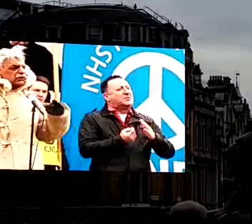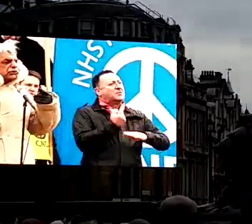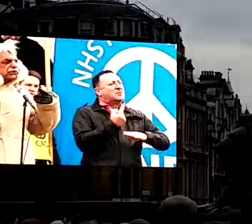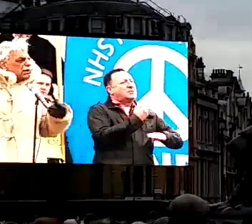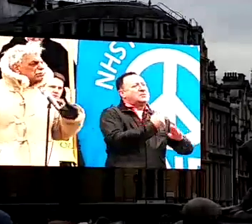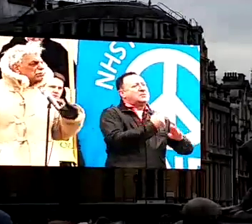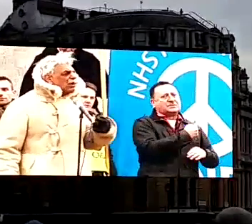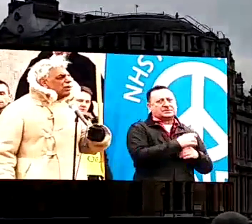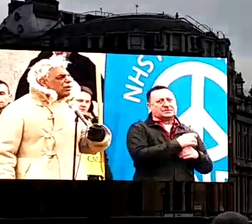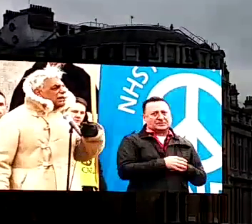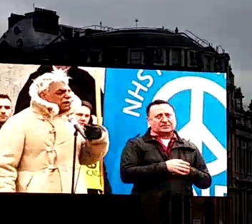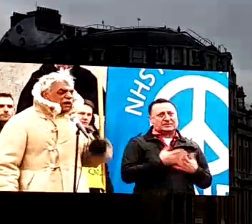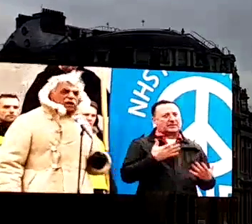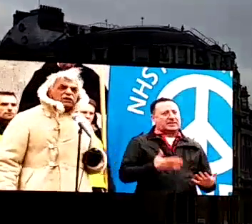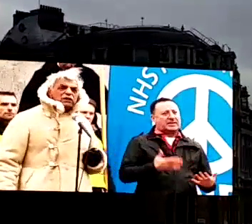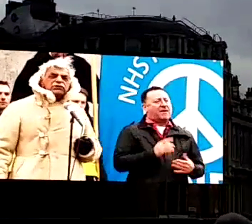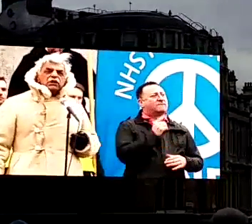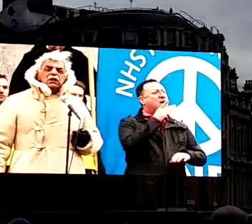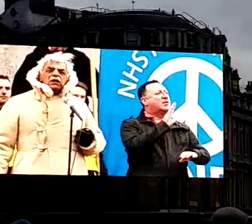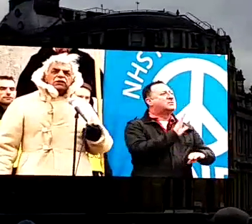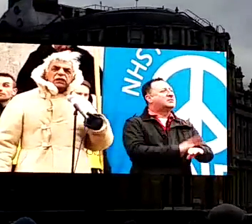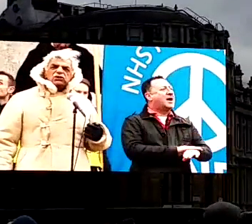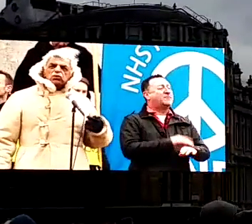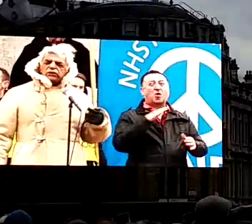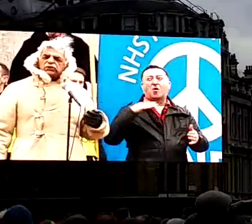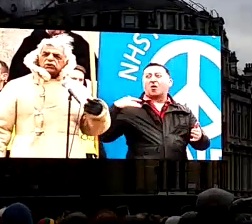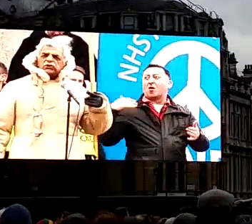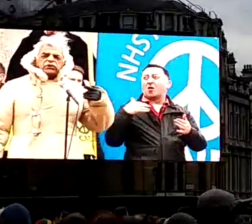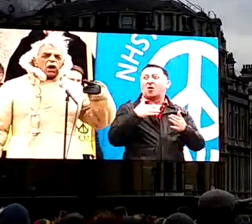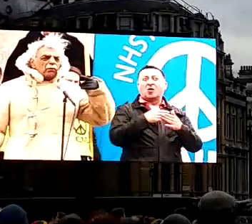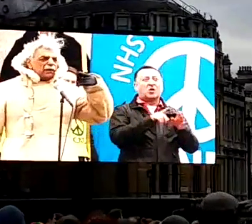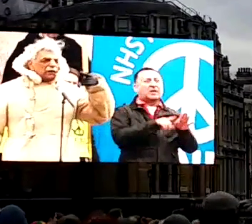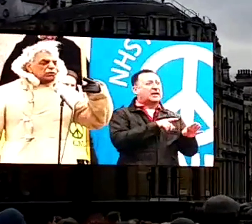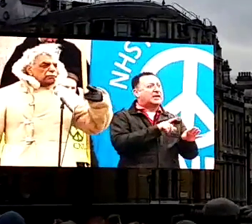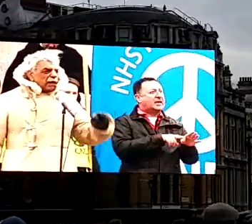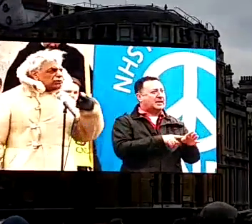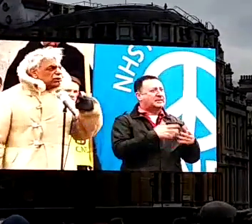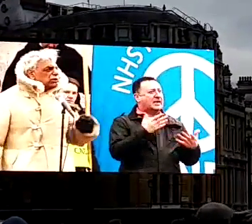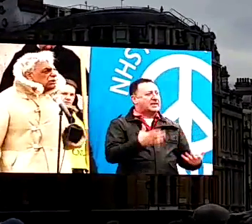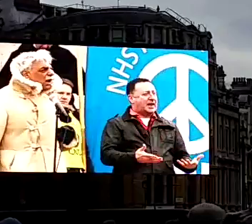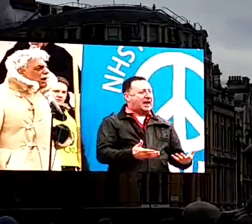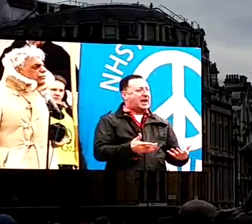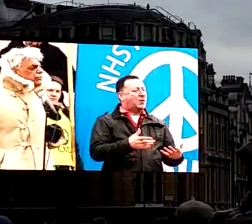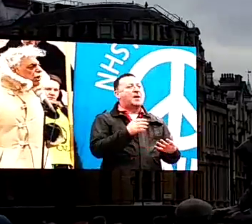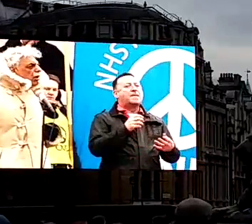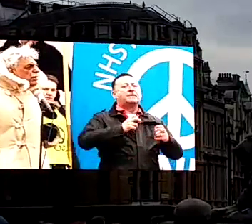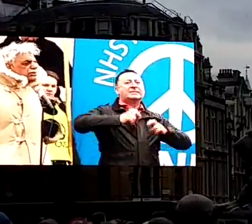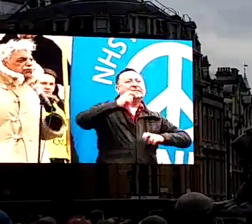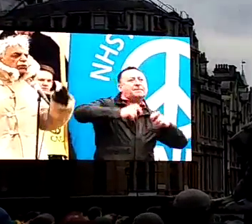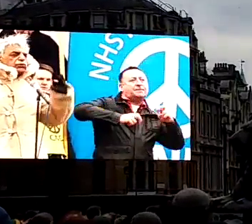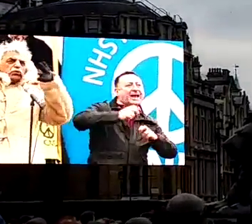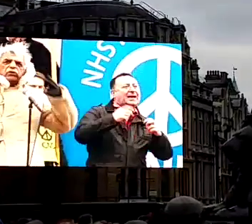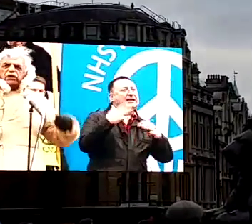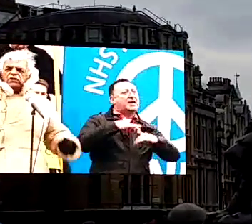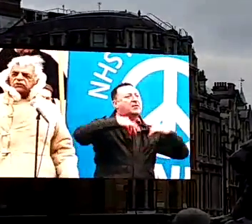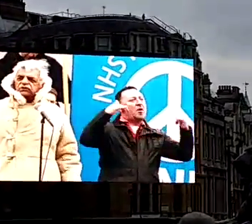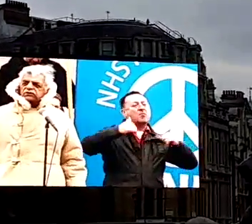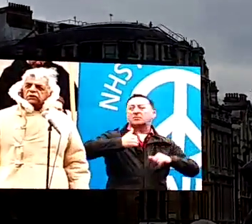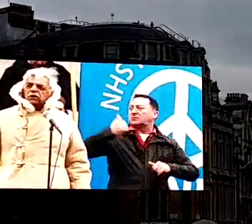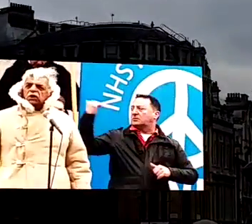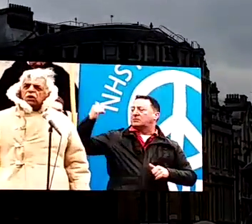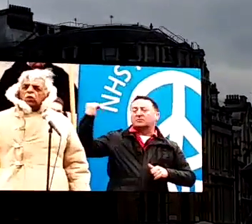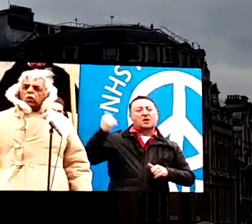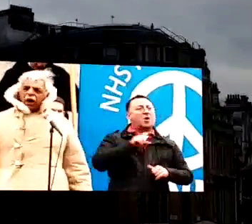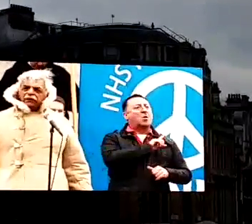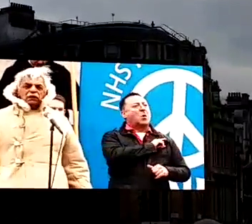the first time now in years, these questions are being debated in the House of Commons for two